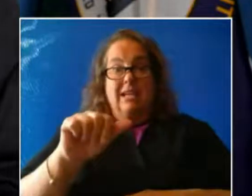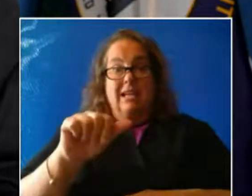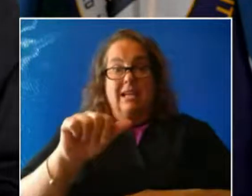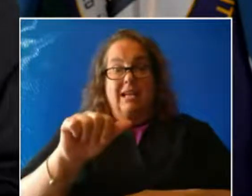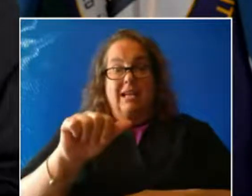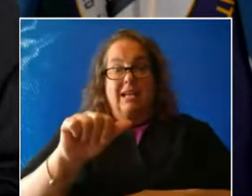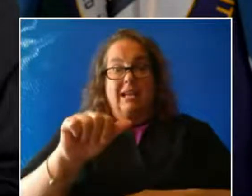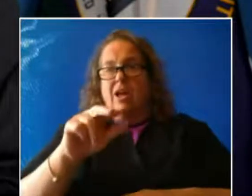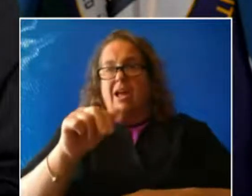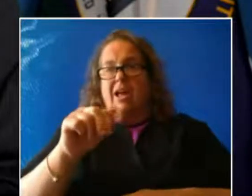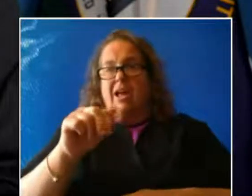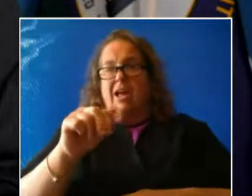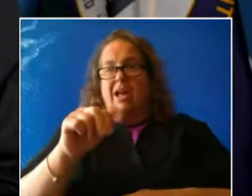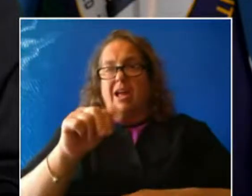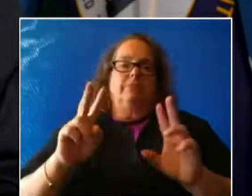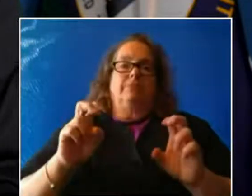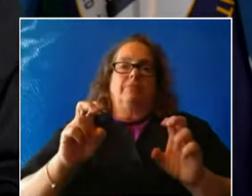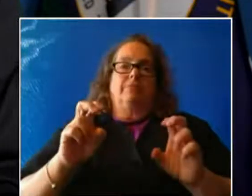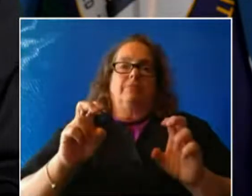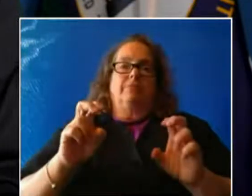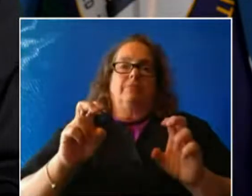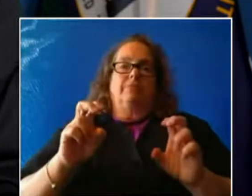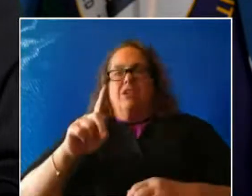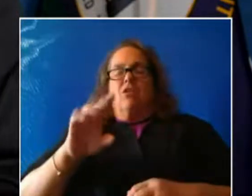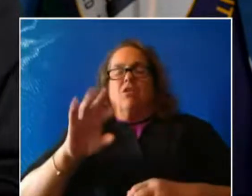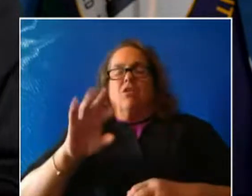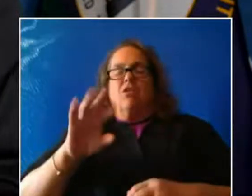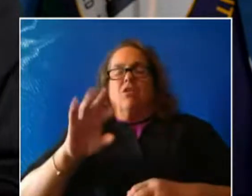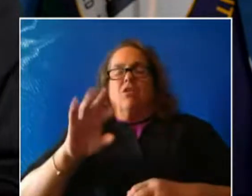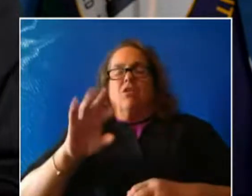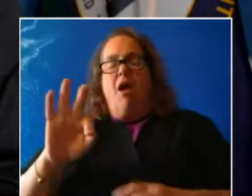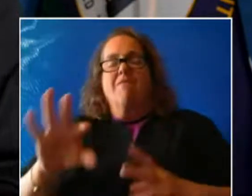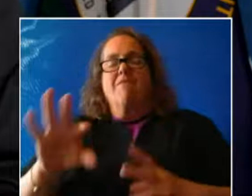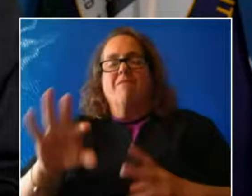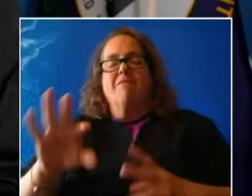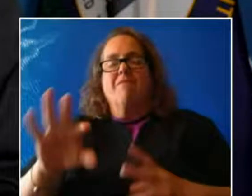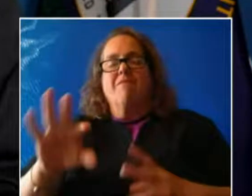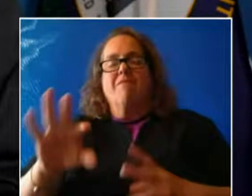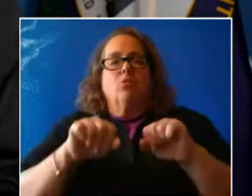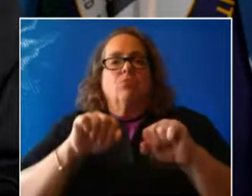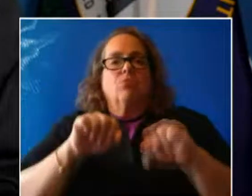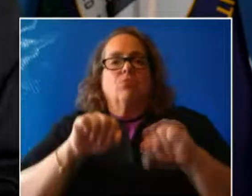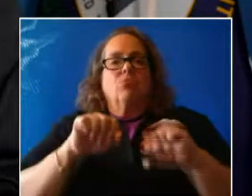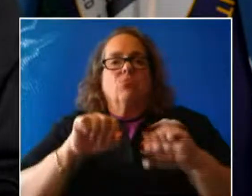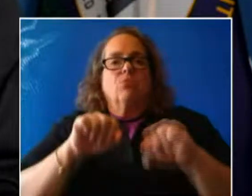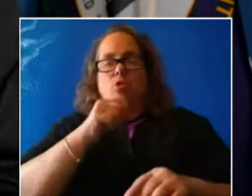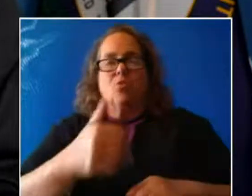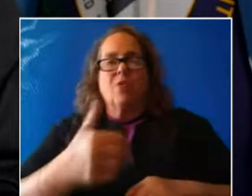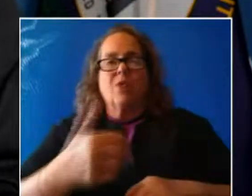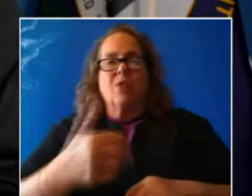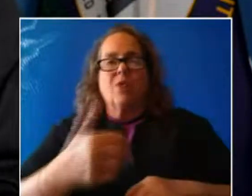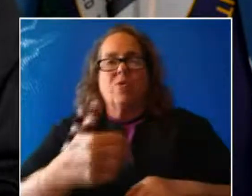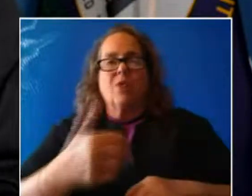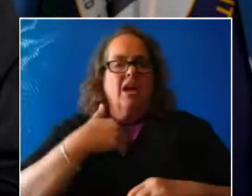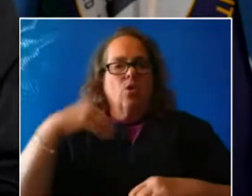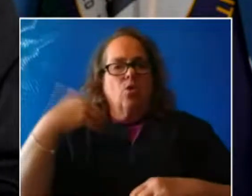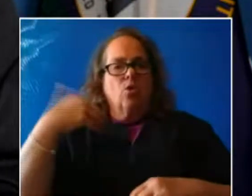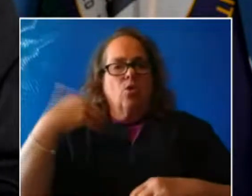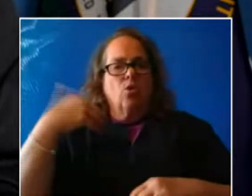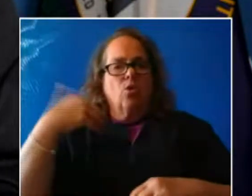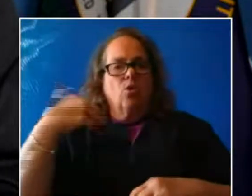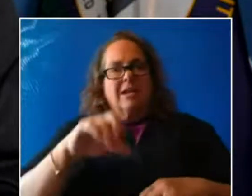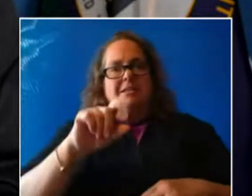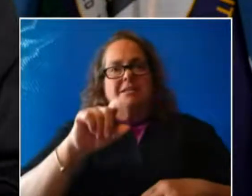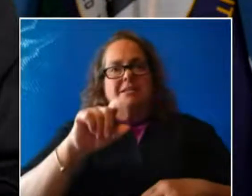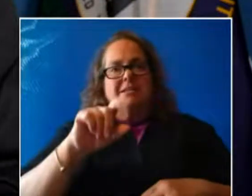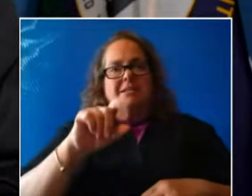of additional potential people who had significant side effects, but they haven't confirmed how many.